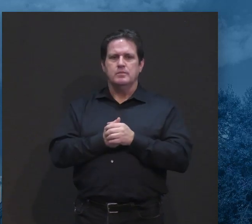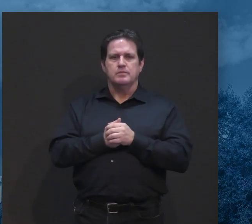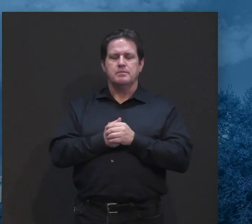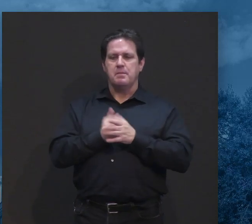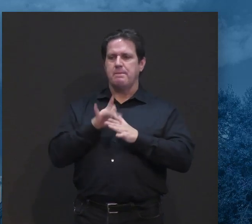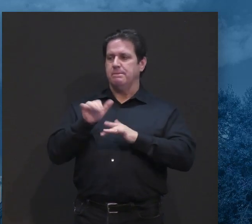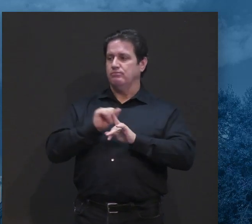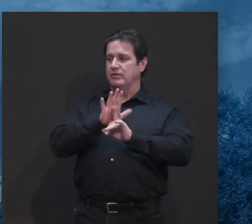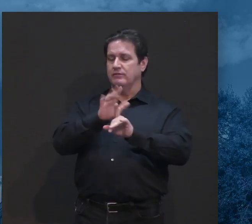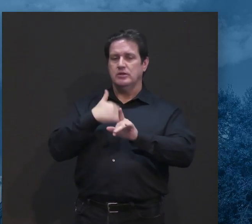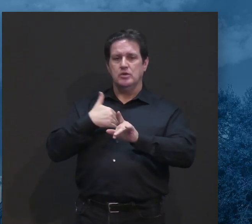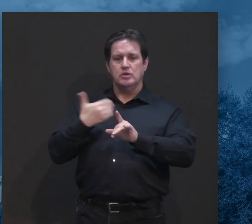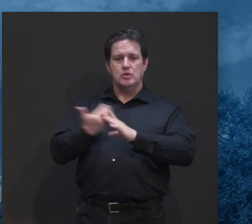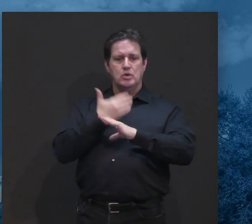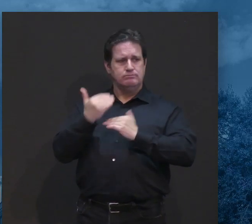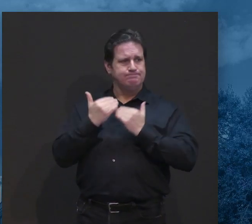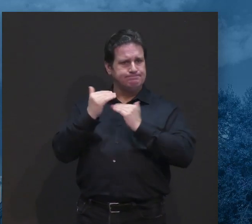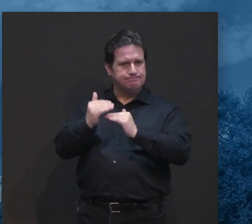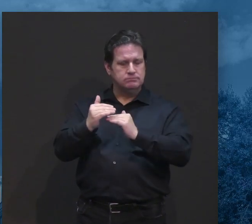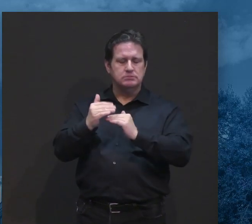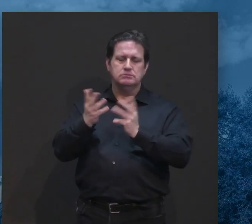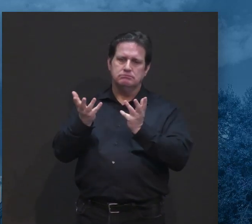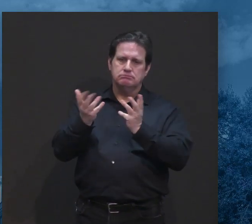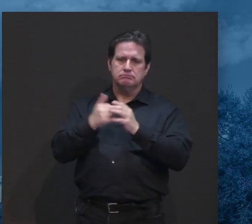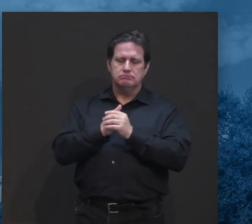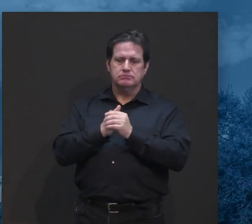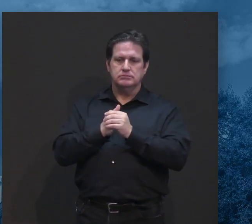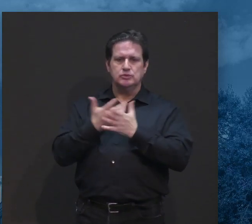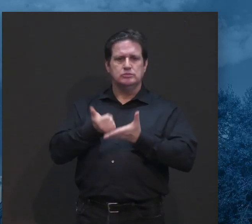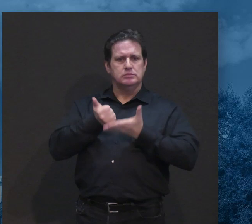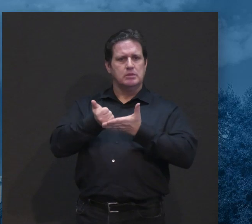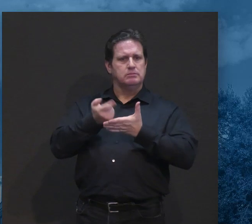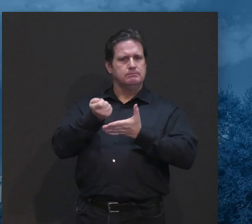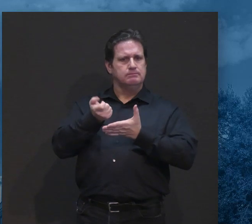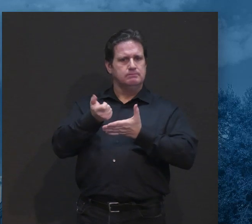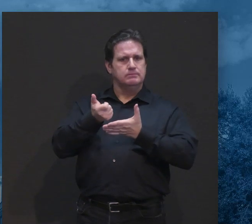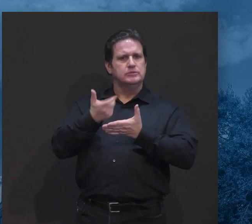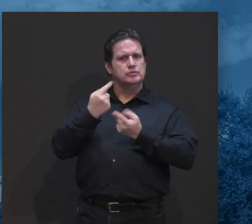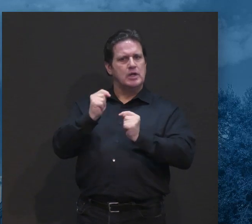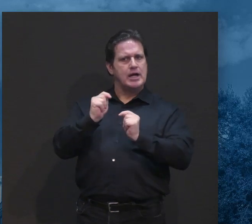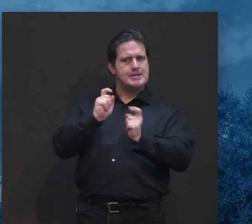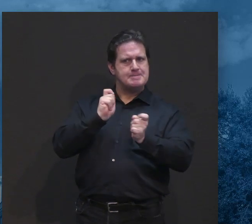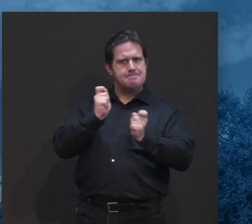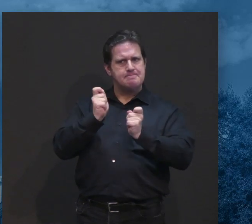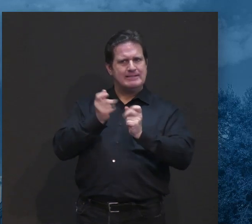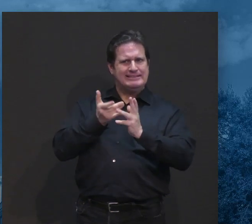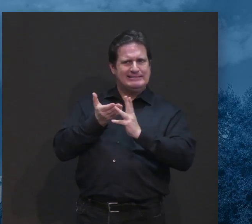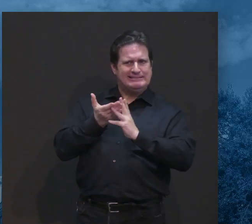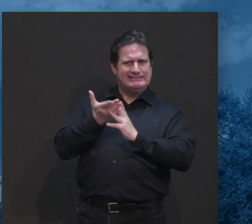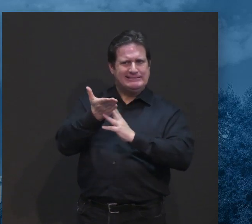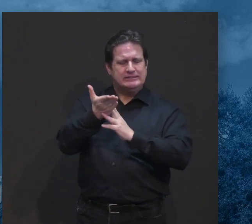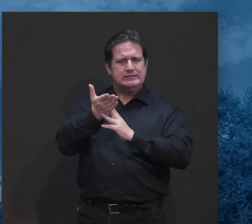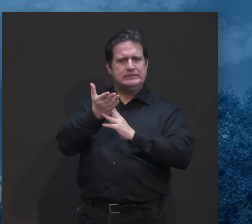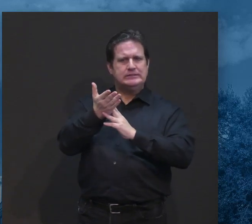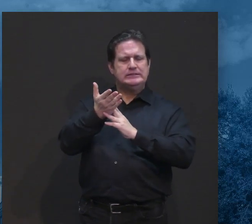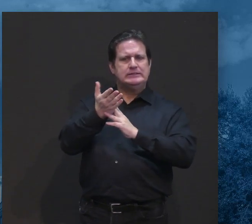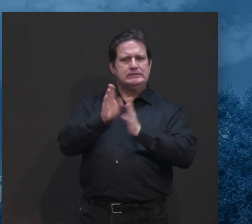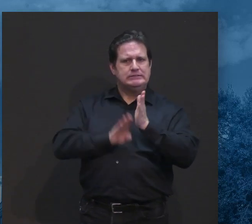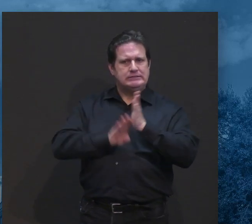adversely affected by the new restrictions, and that should help a little bit as they try to weather this current